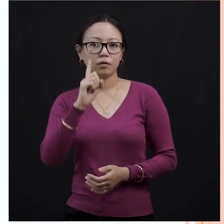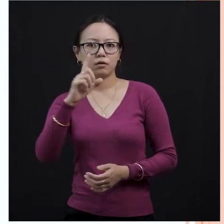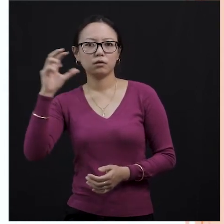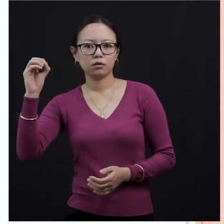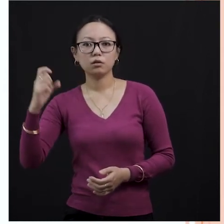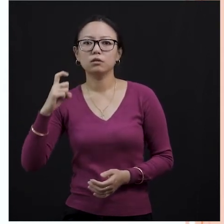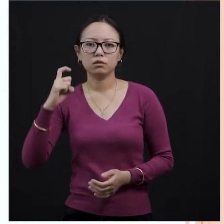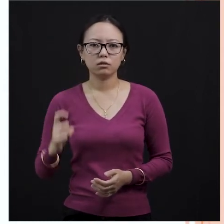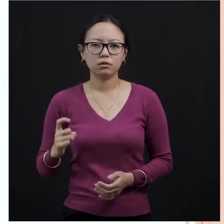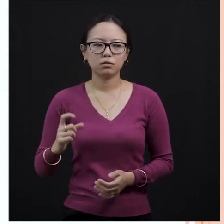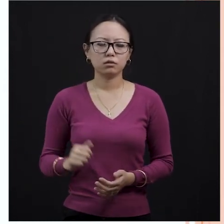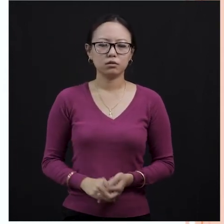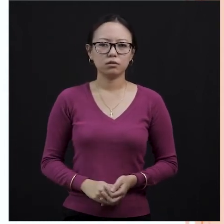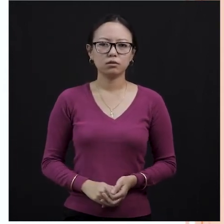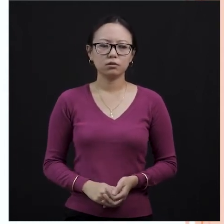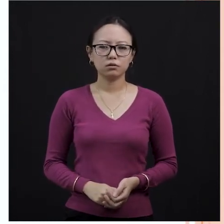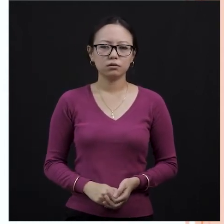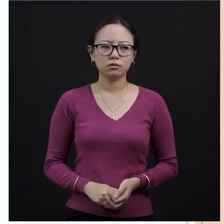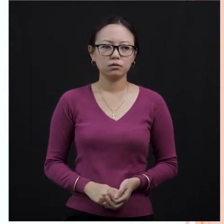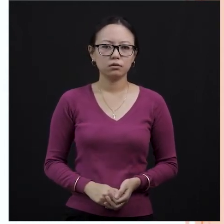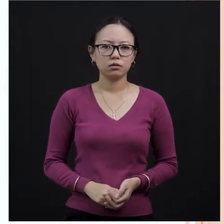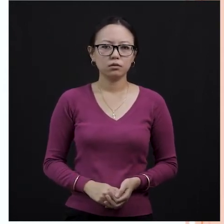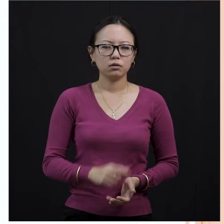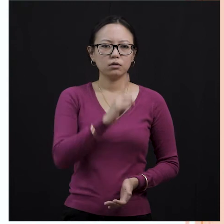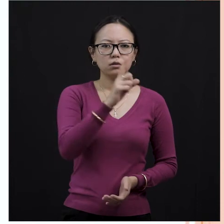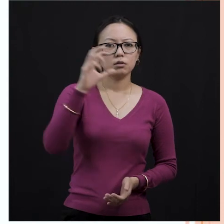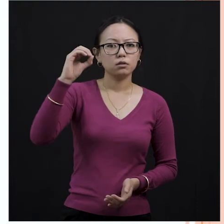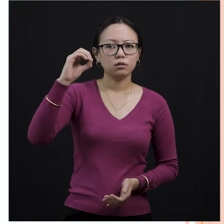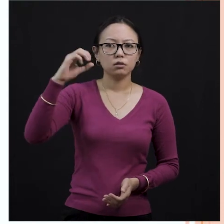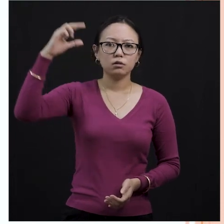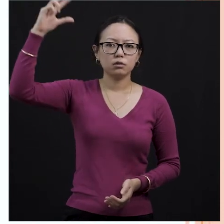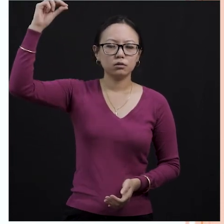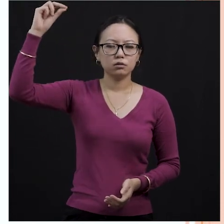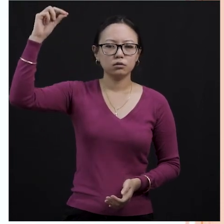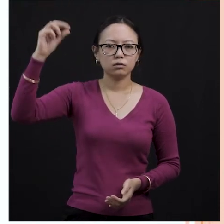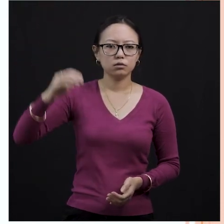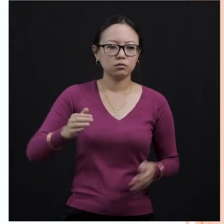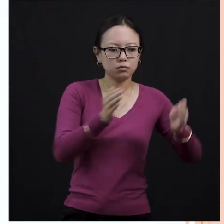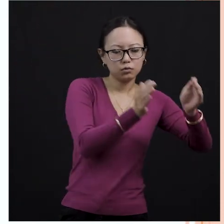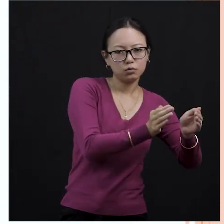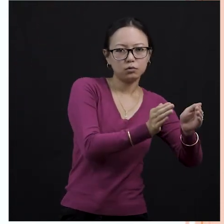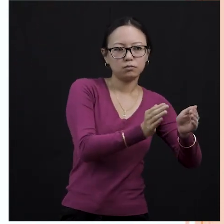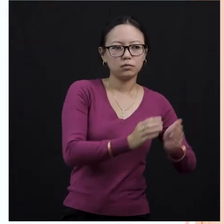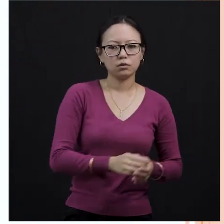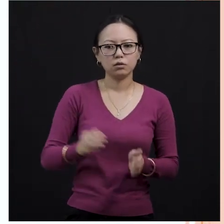will understand that these 10 stars form a group and these are left out. All right?